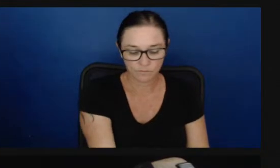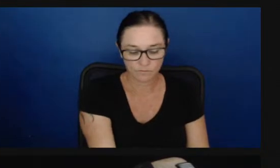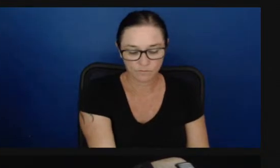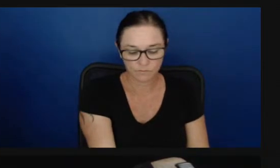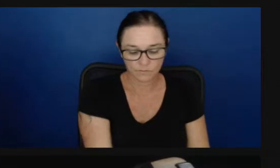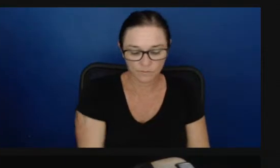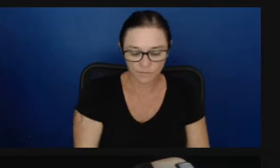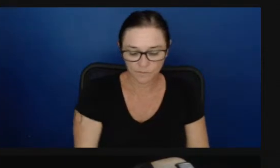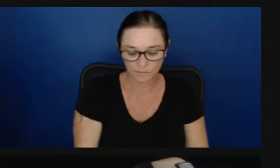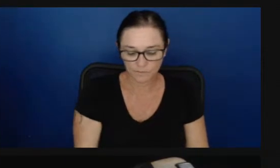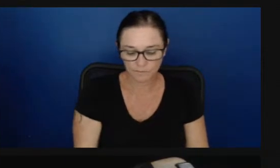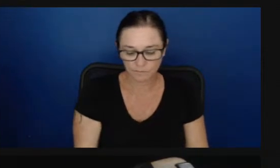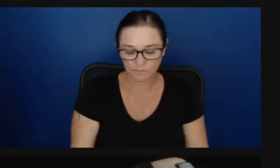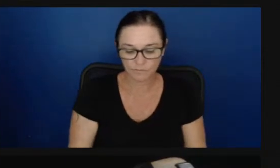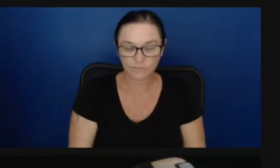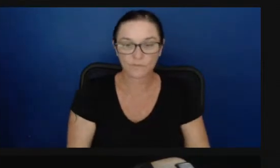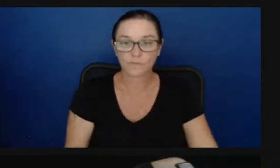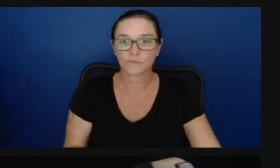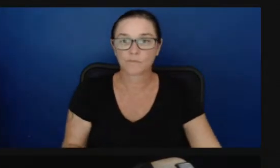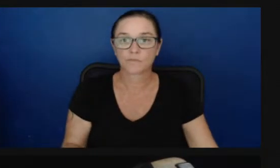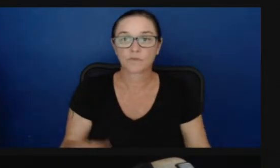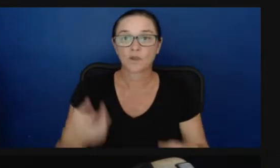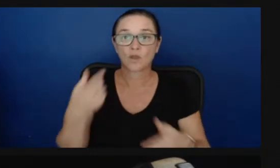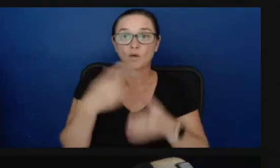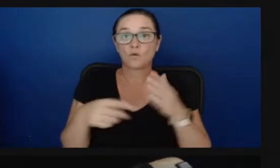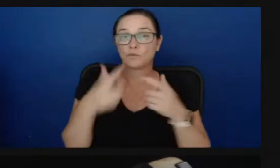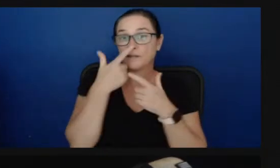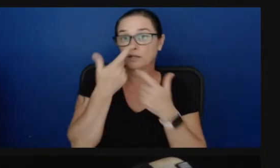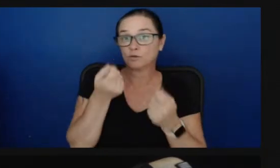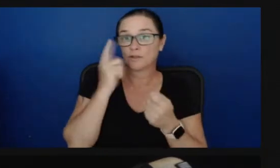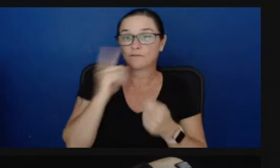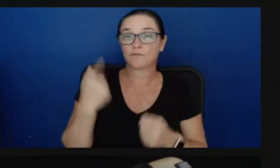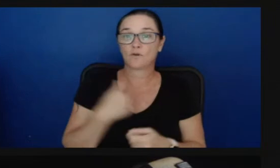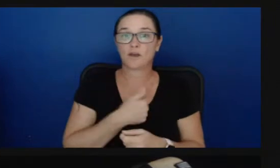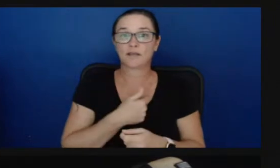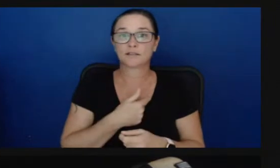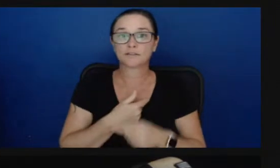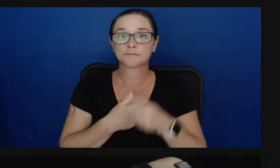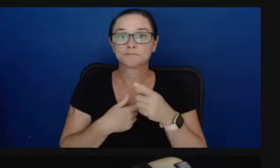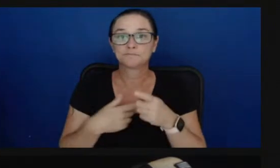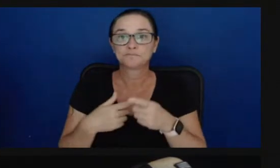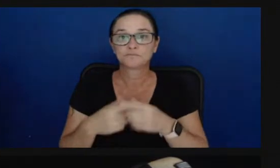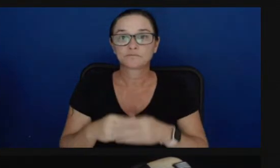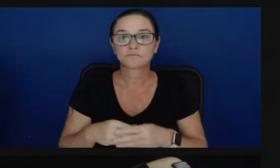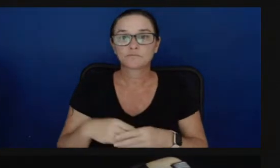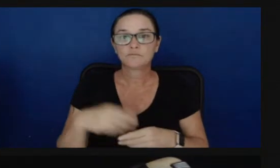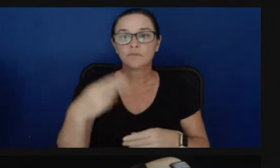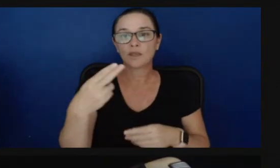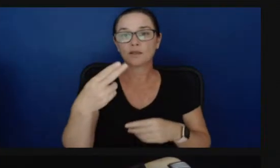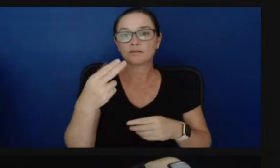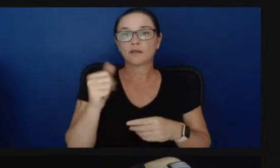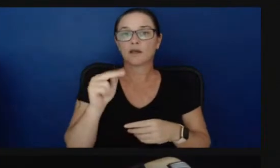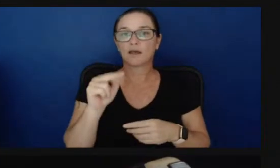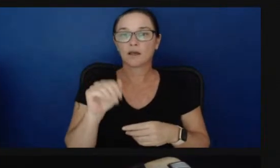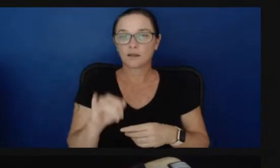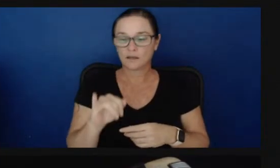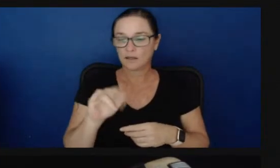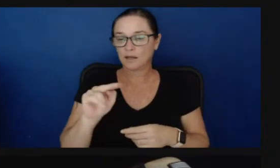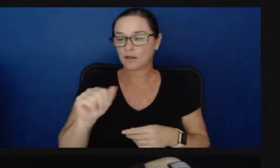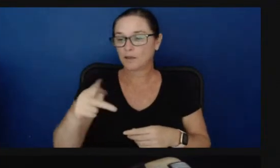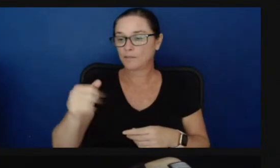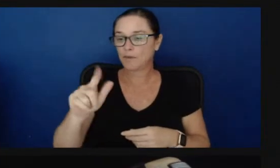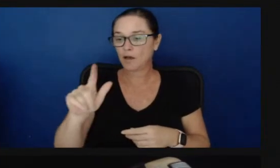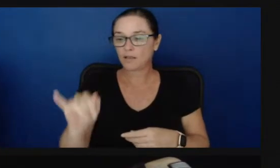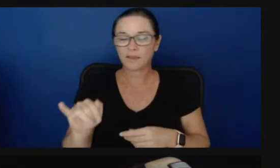one that's been of interest has been on Hilinapali, which is about 7 miles from the